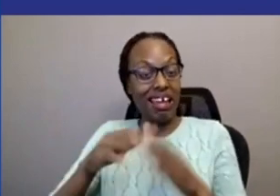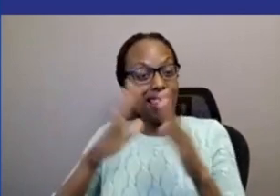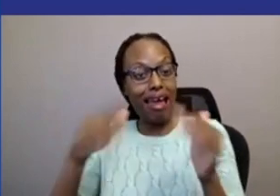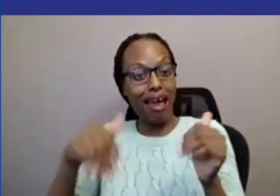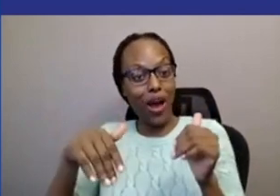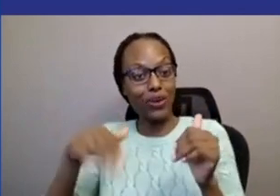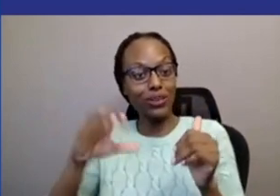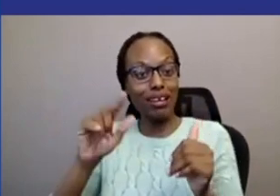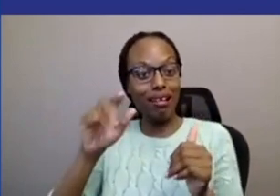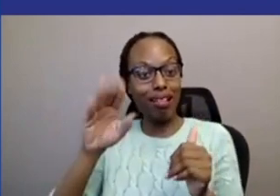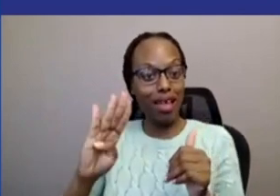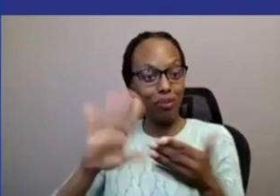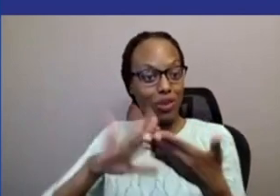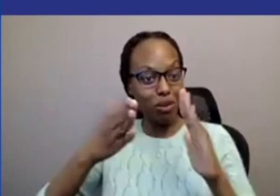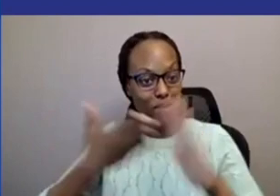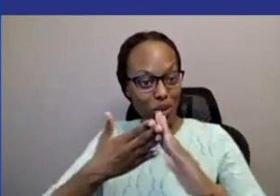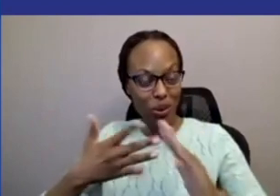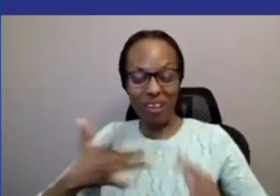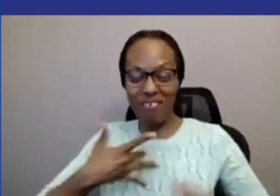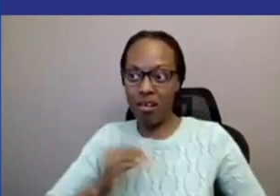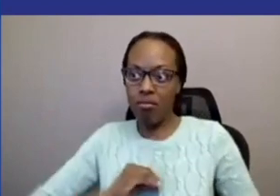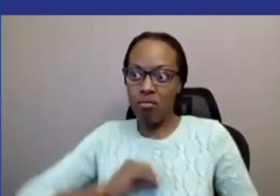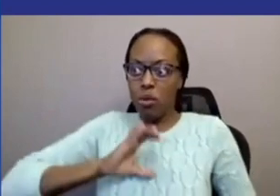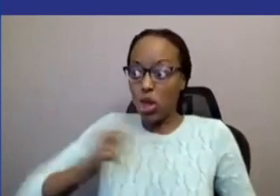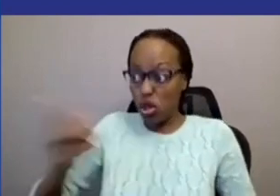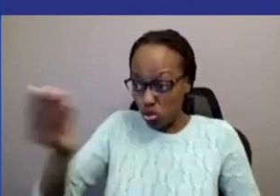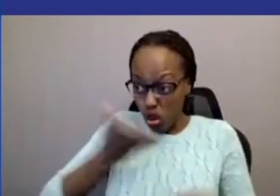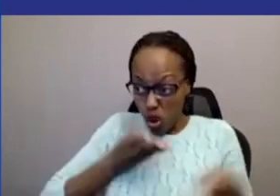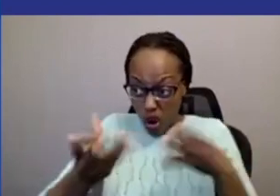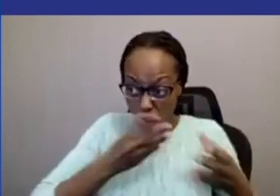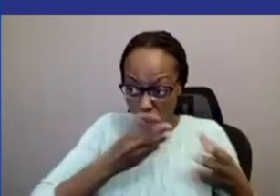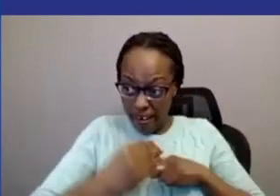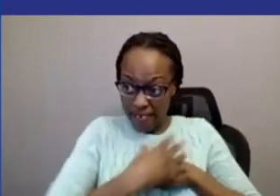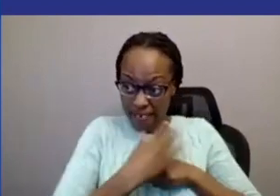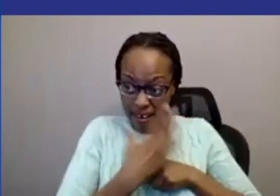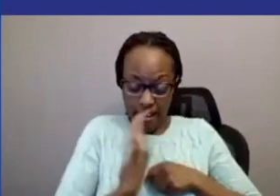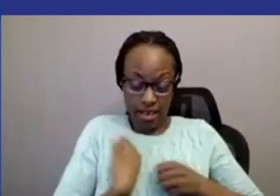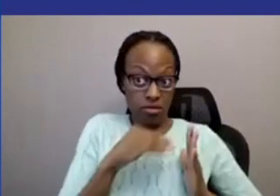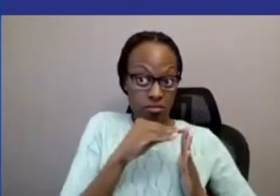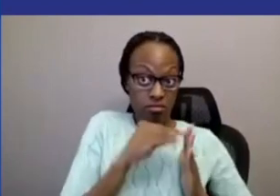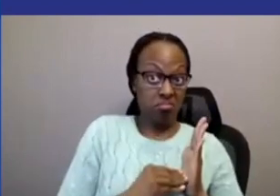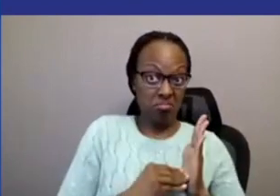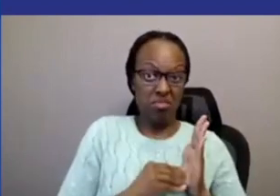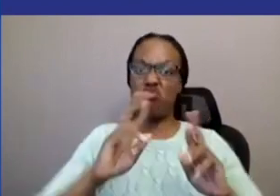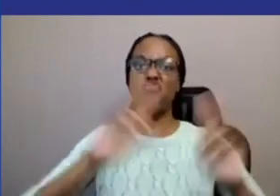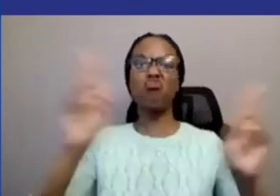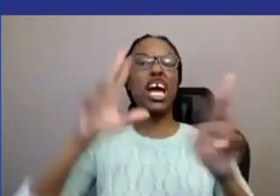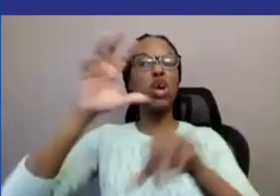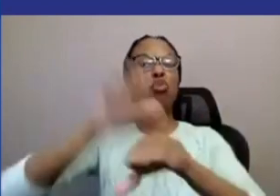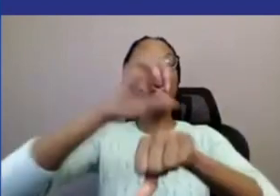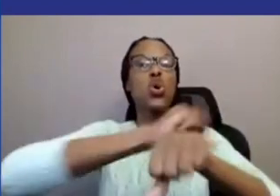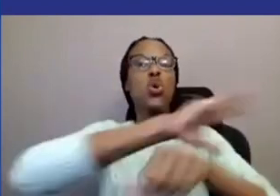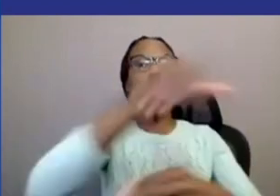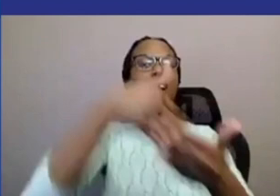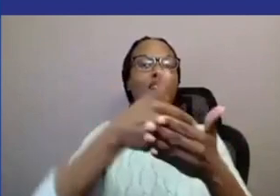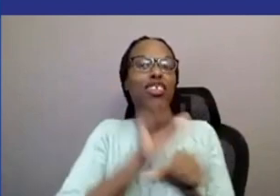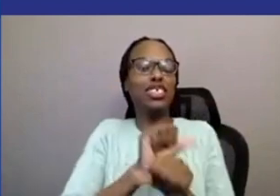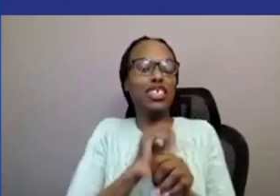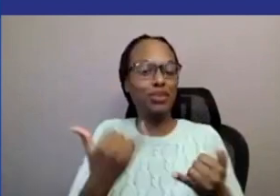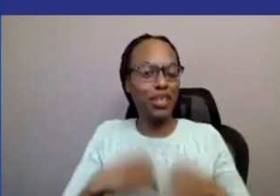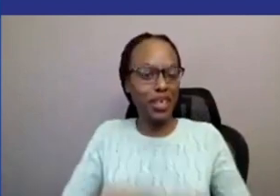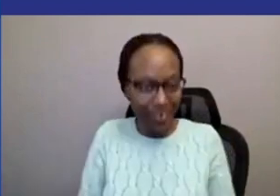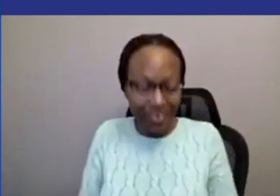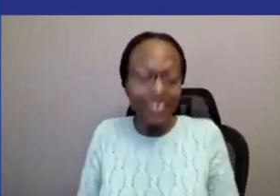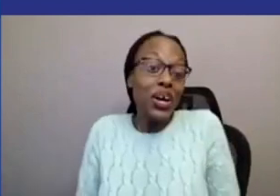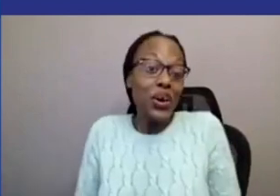jobs right now, just based on everything y'all told me. No, but seriously, it's really been an honor to get to know